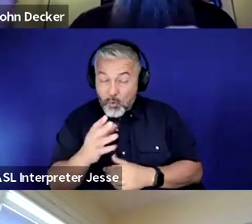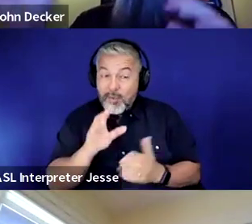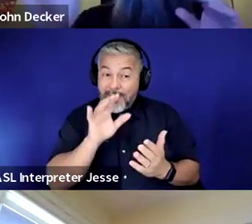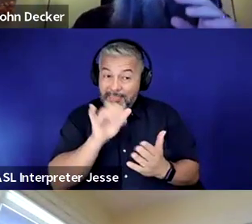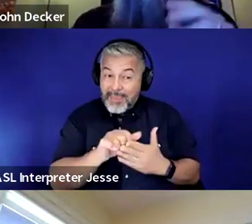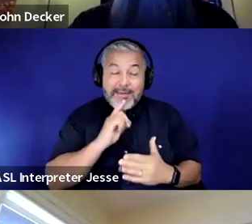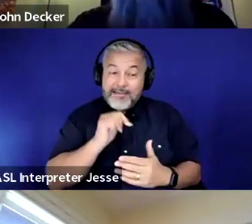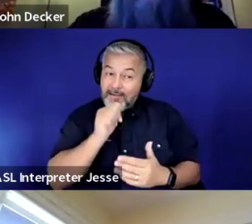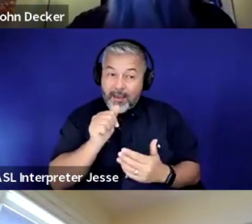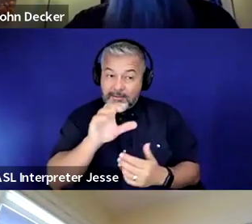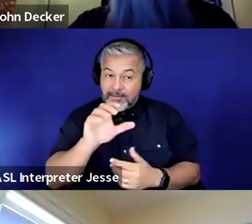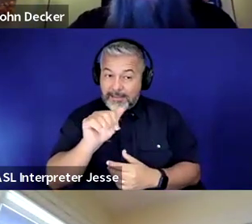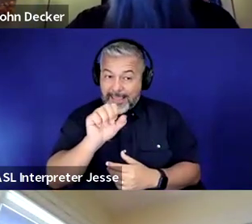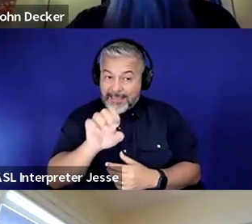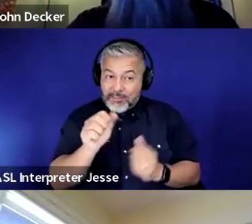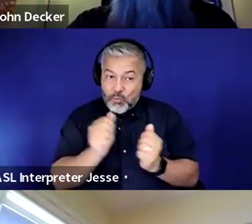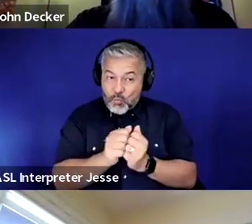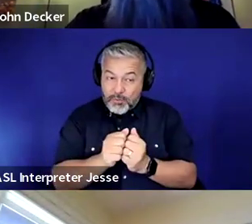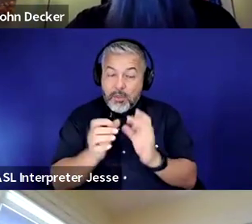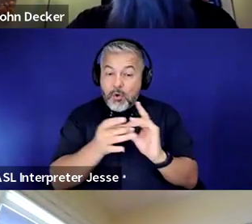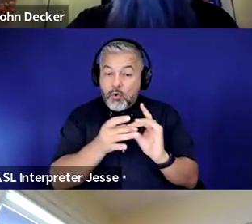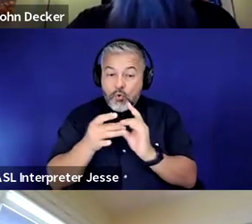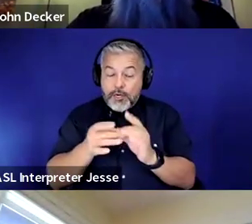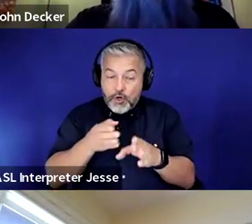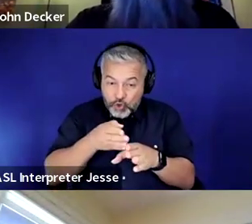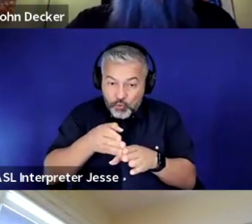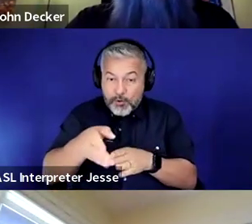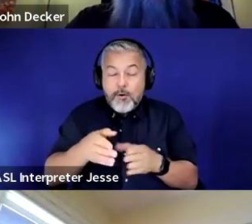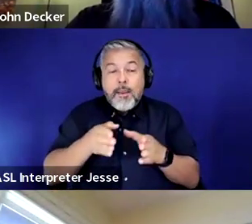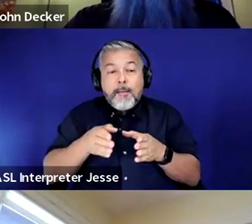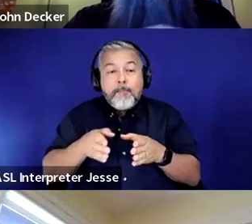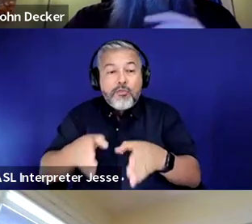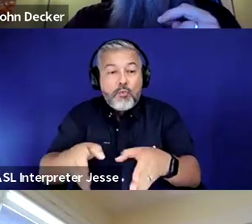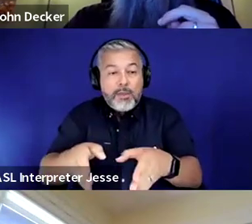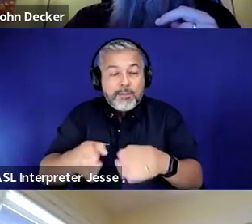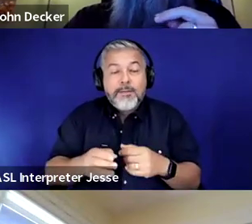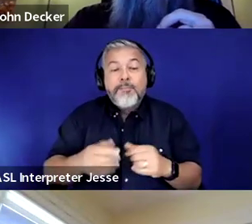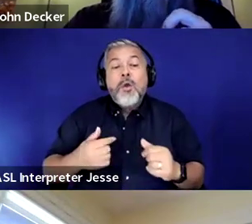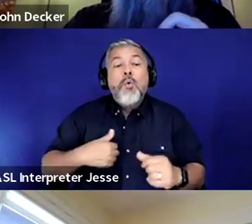is not the case with coordinated career pathways. We are